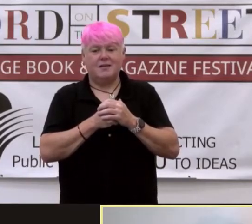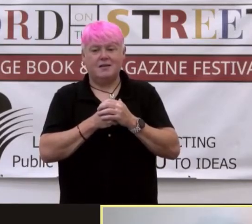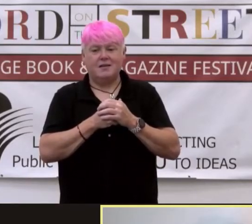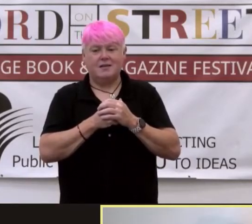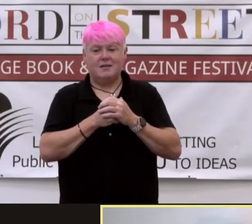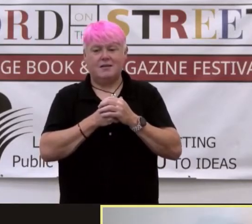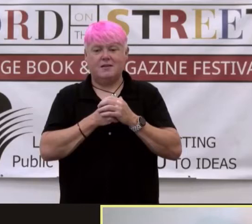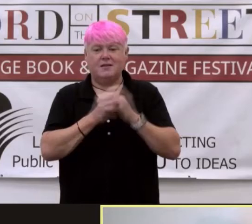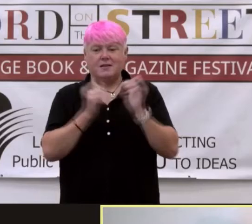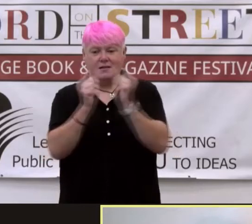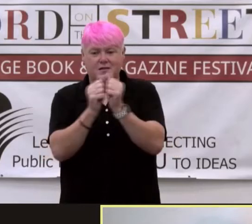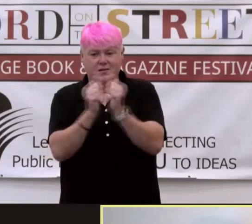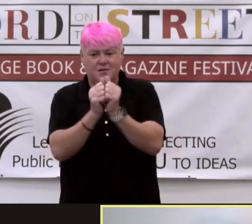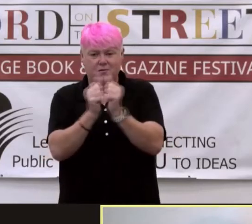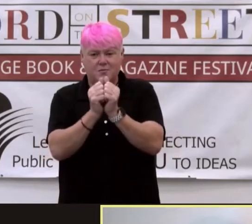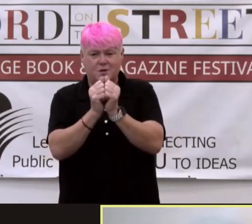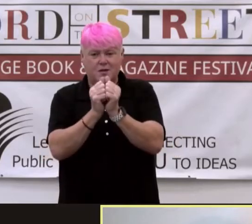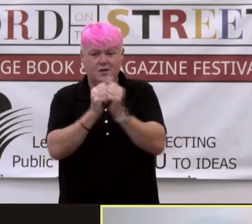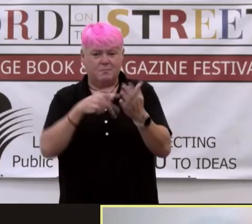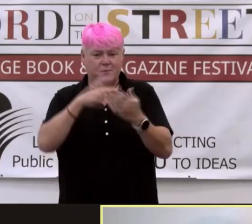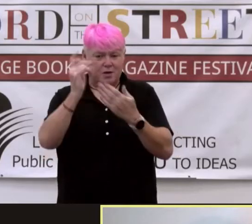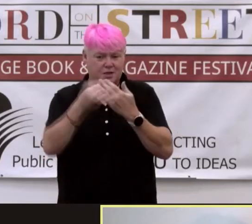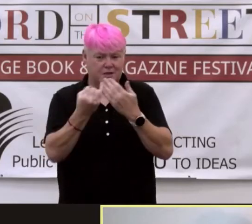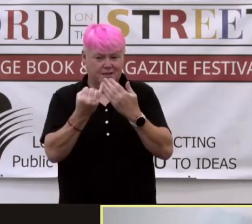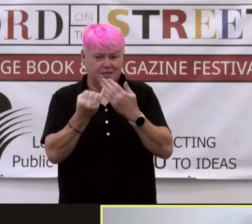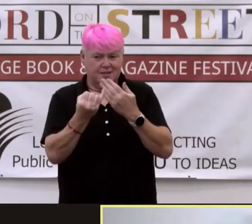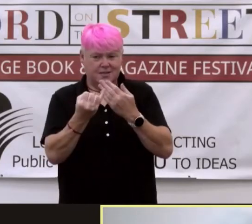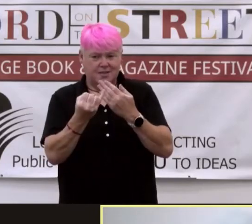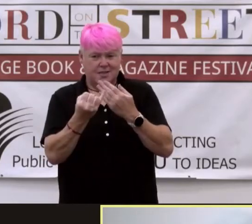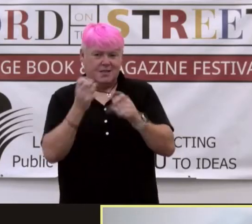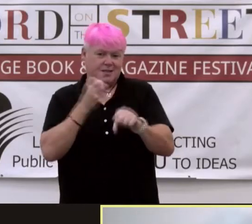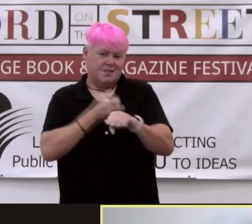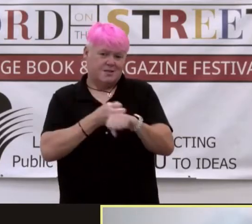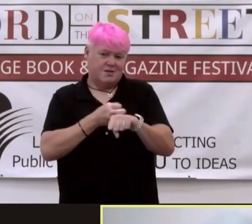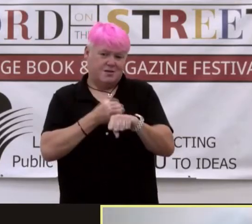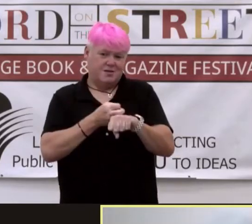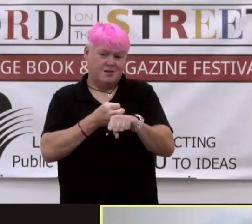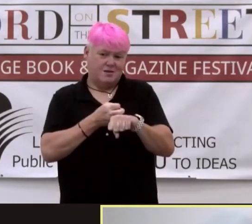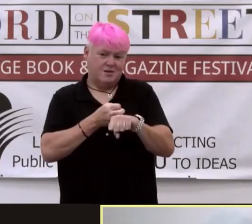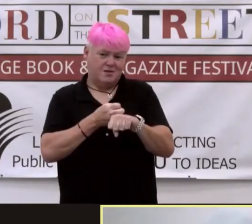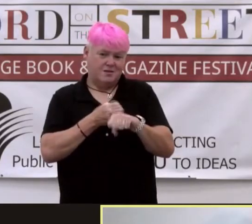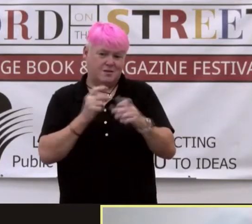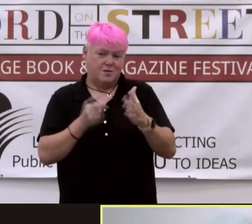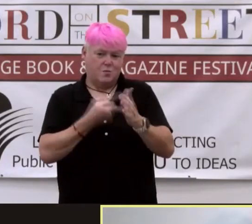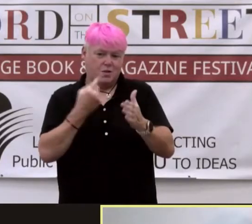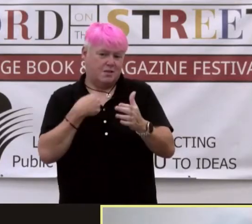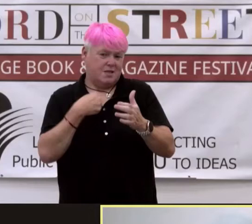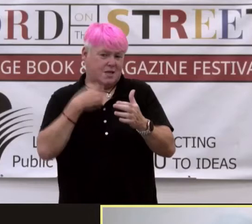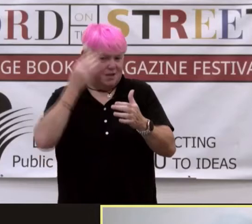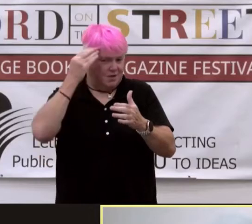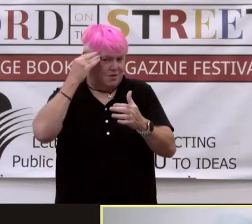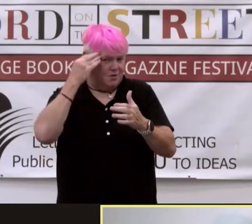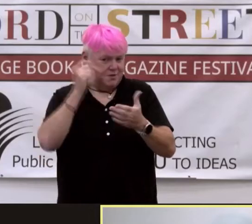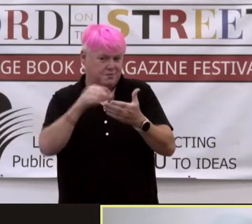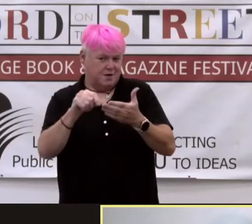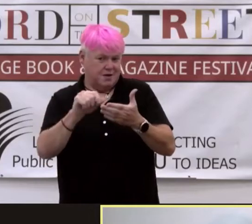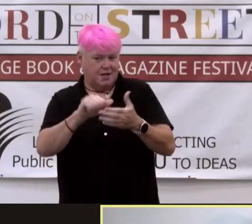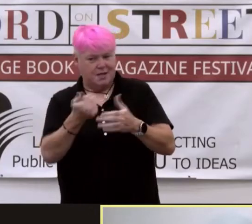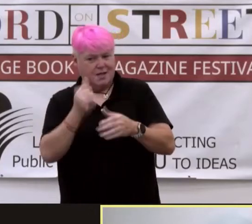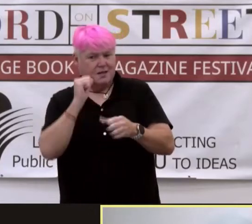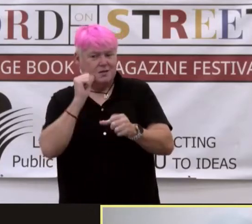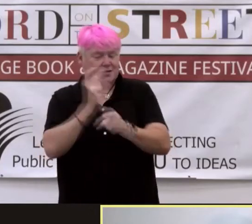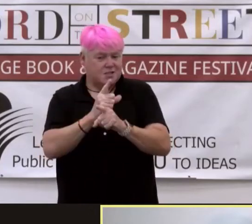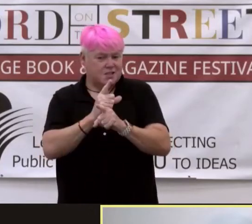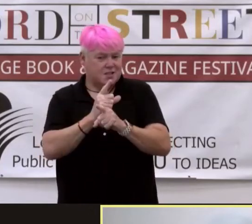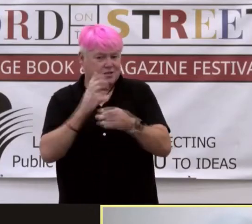With the project, it's hard because once I knew I was writing another sister story, I was like, that's what the first thing people are